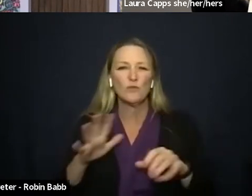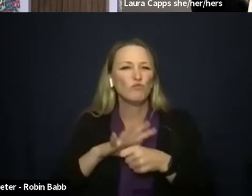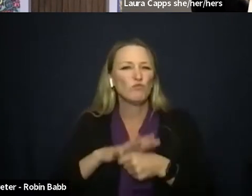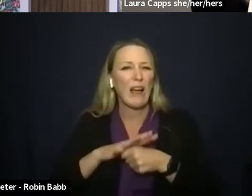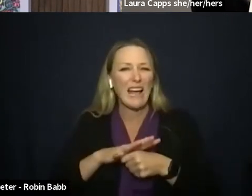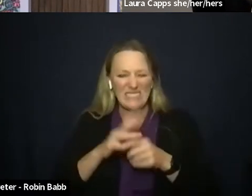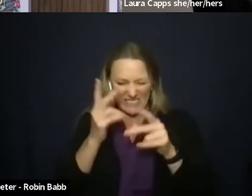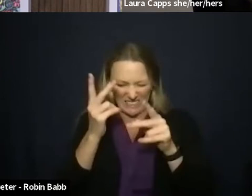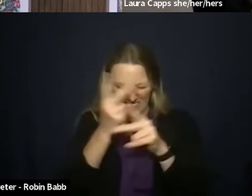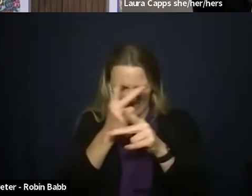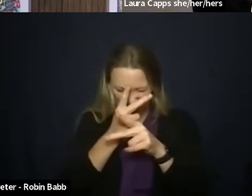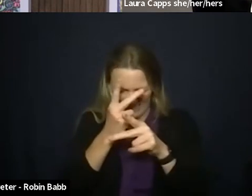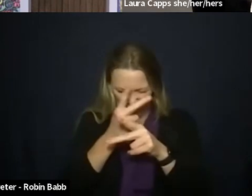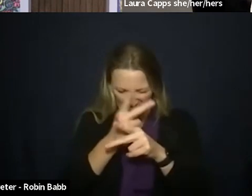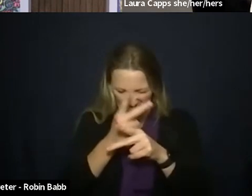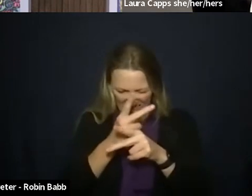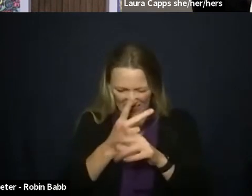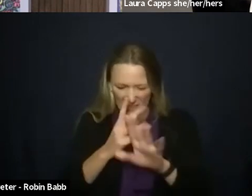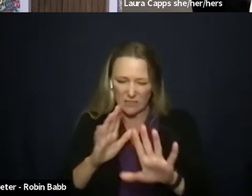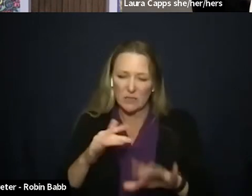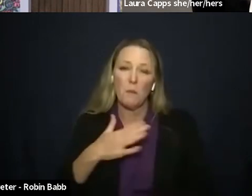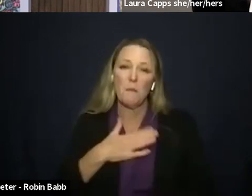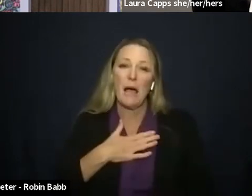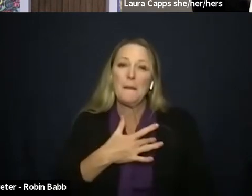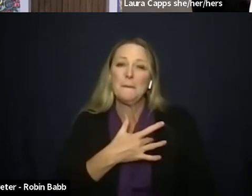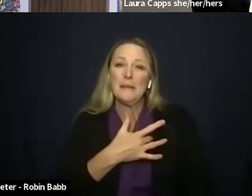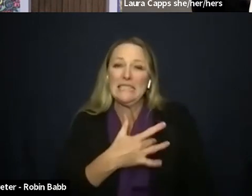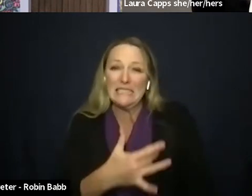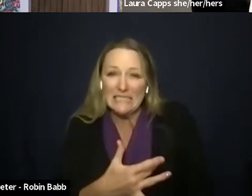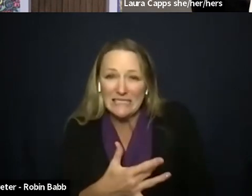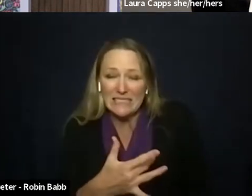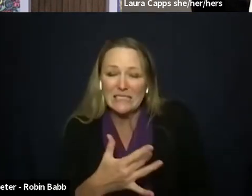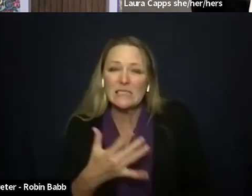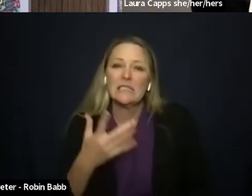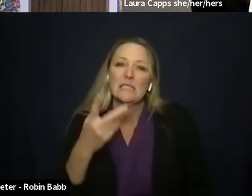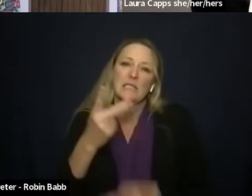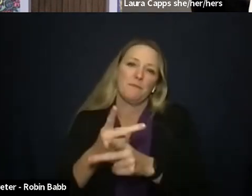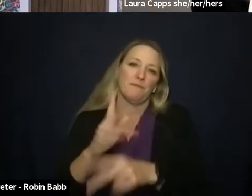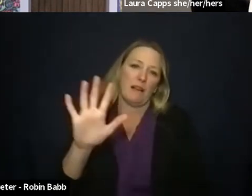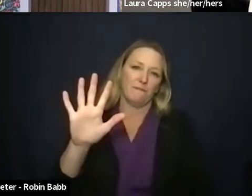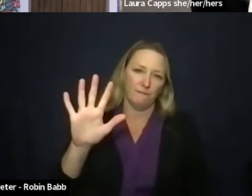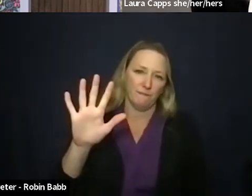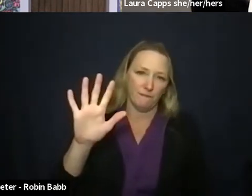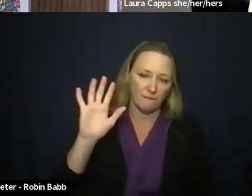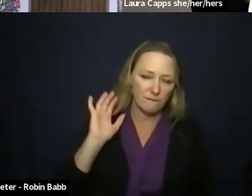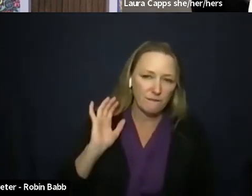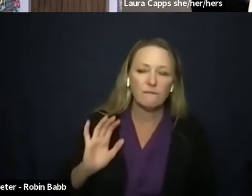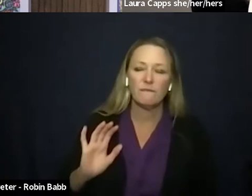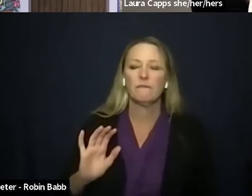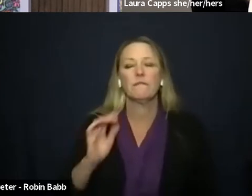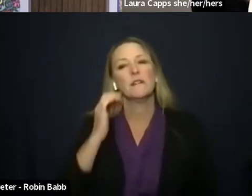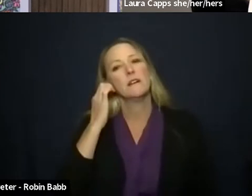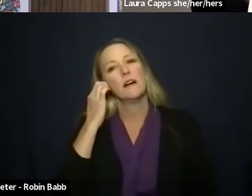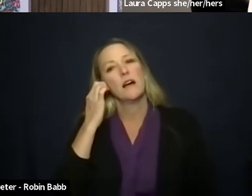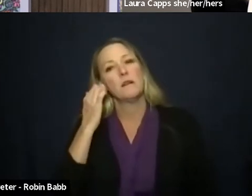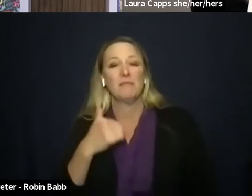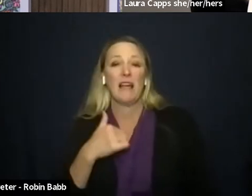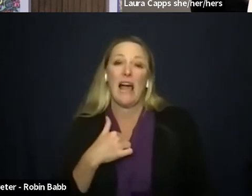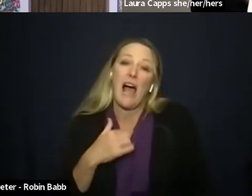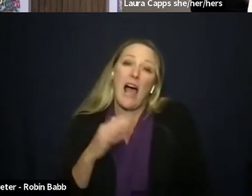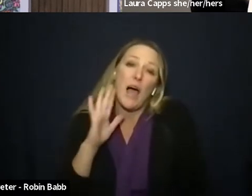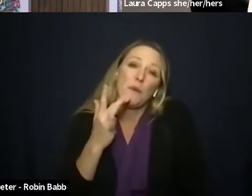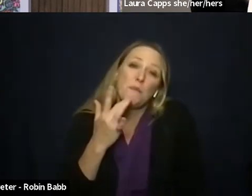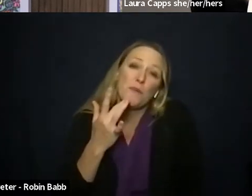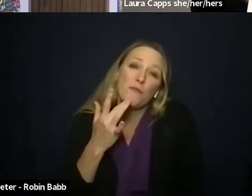inclined to stay at the five you know areas i would rather stay at